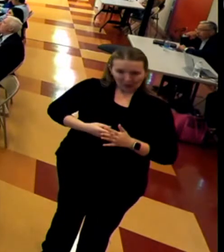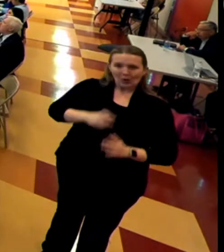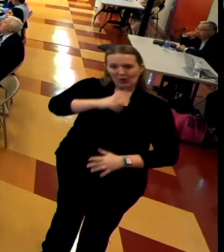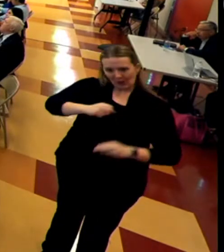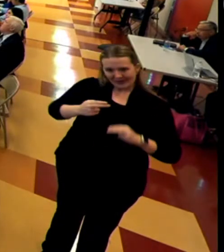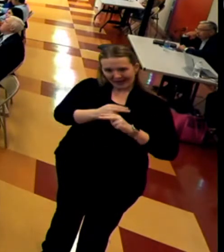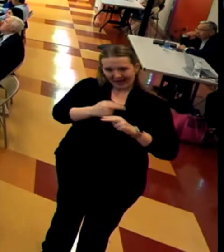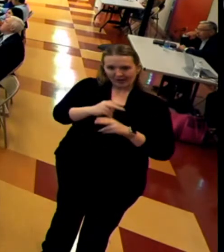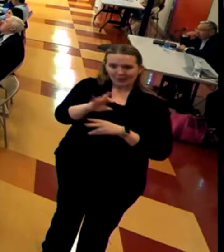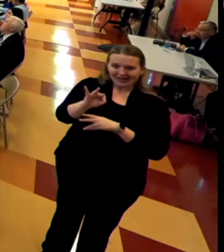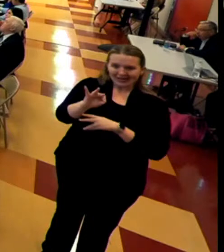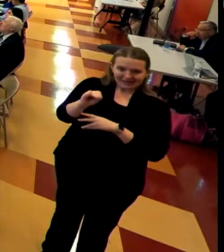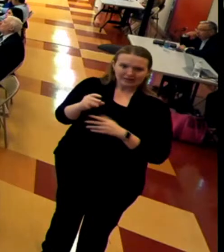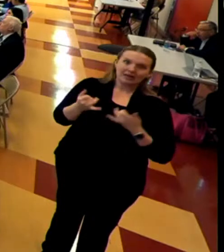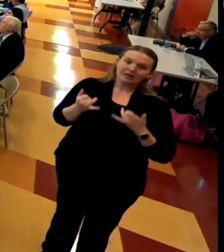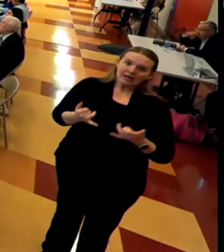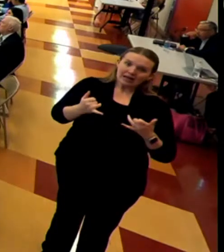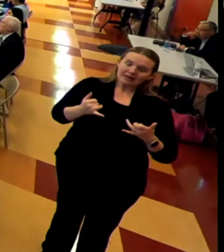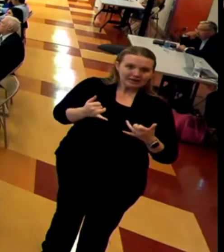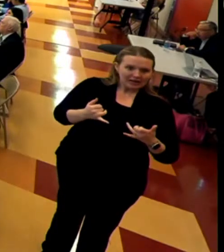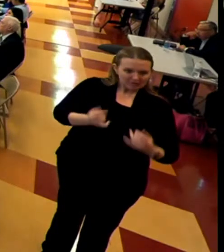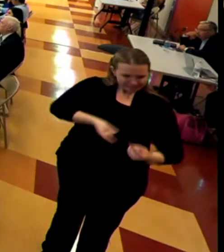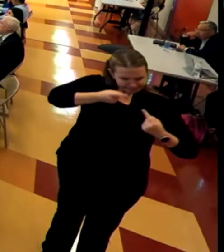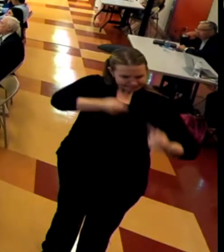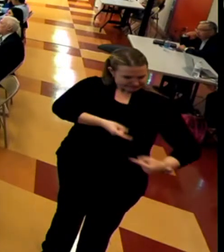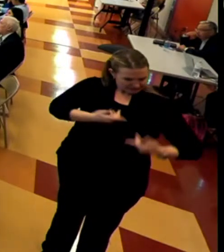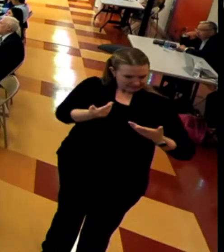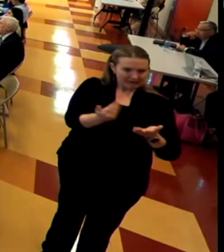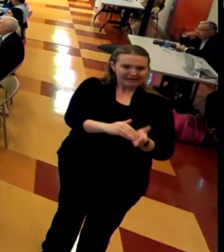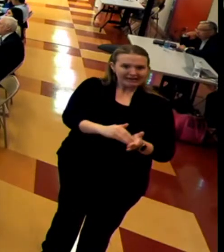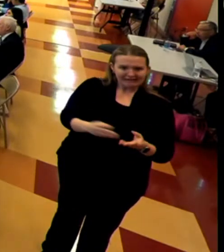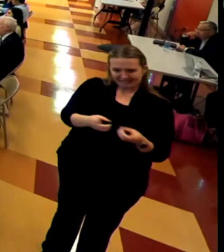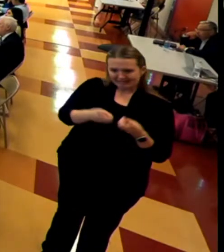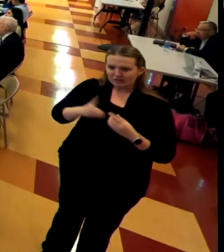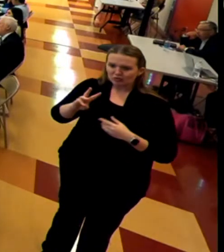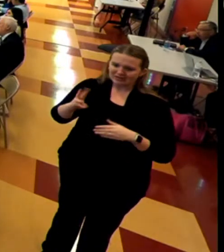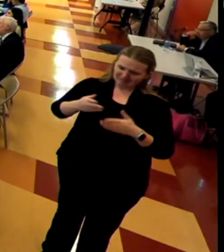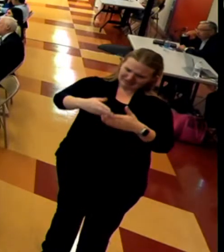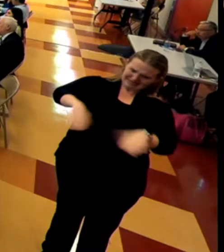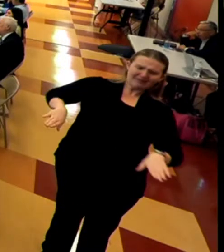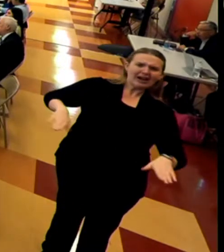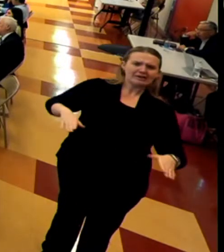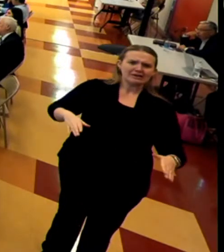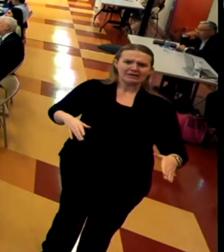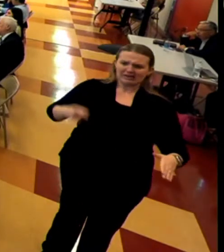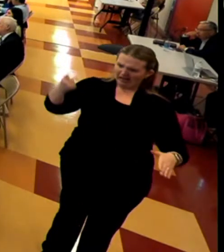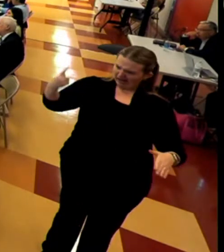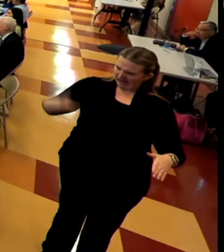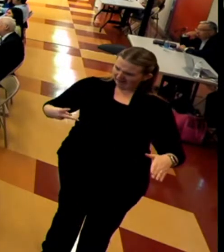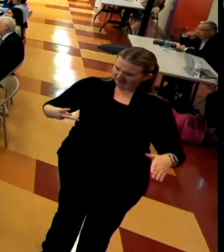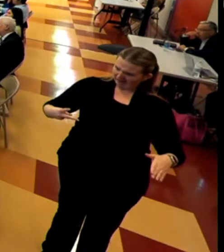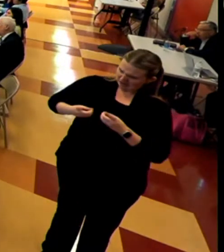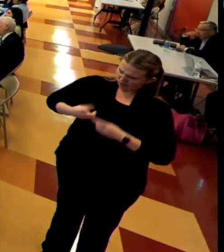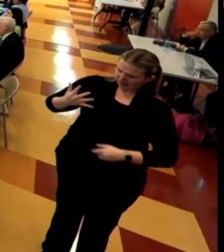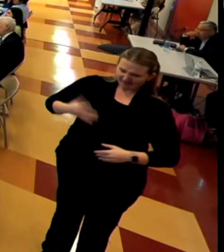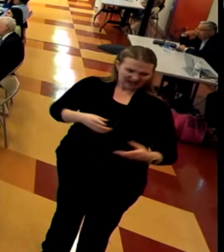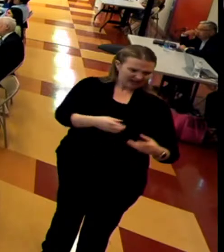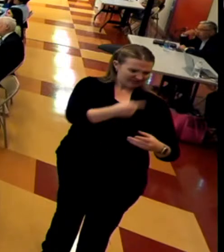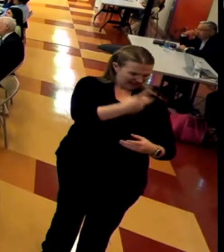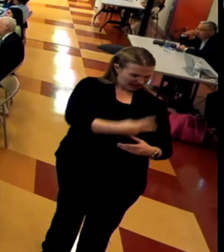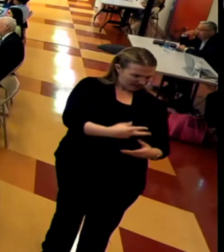another battle where District 6 is being split up halfway, half of it in 5 and half of it in